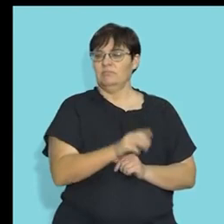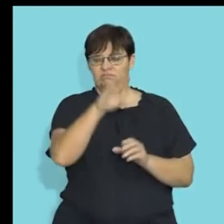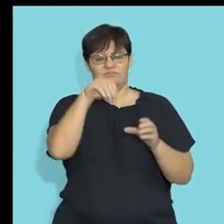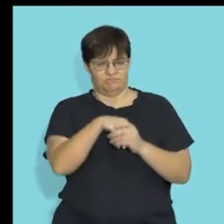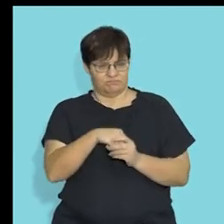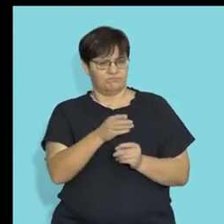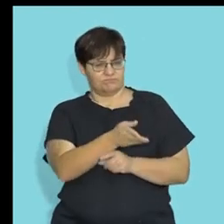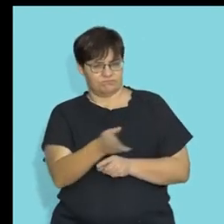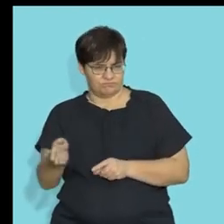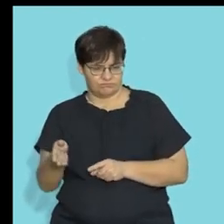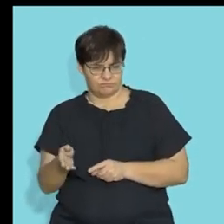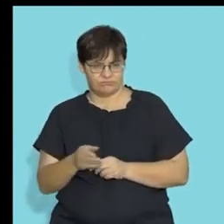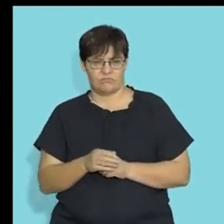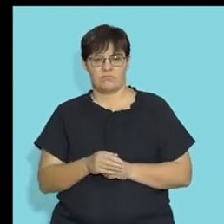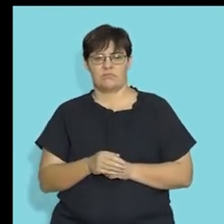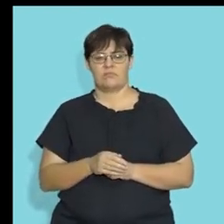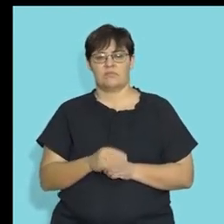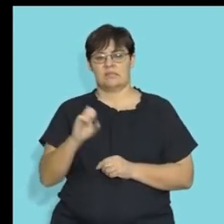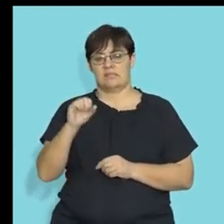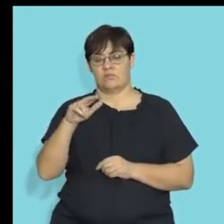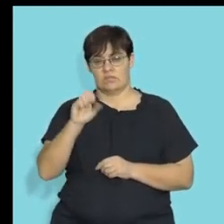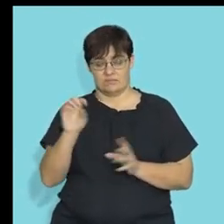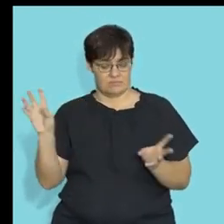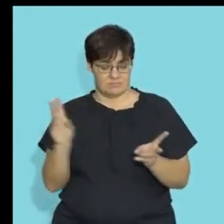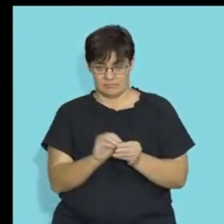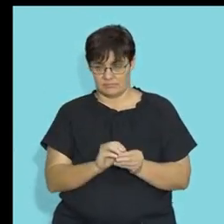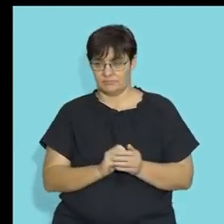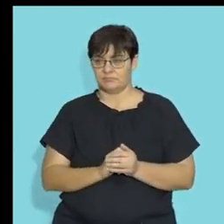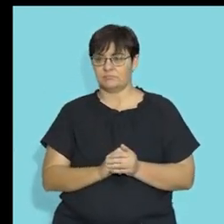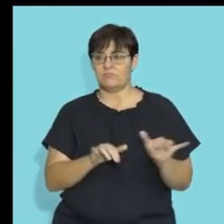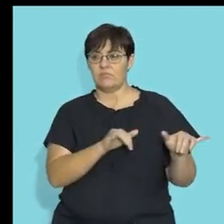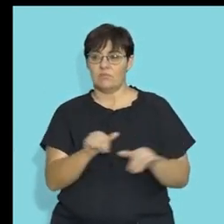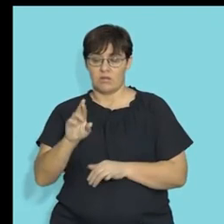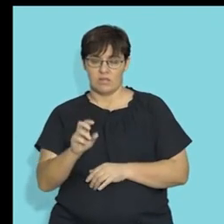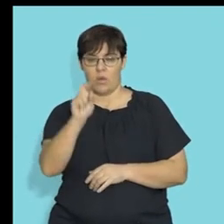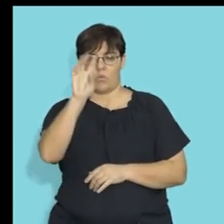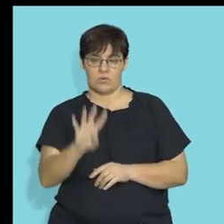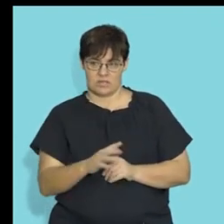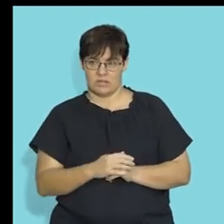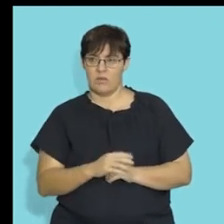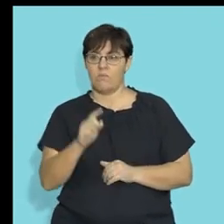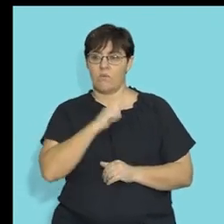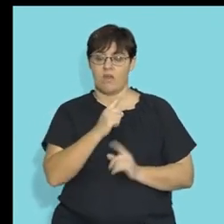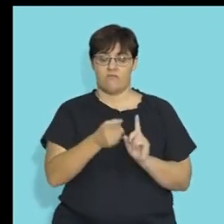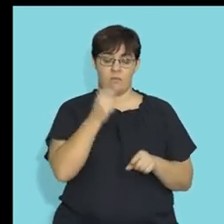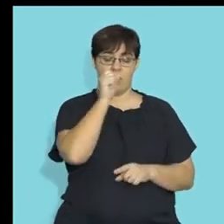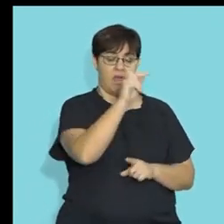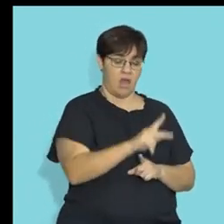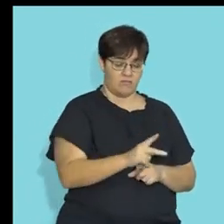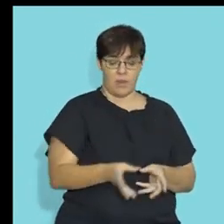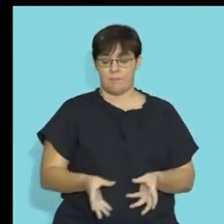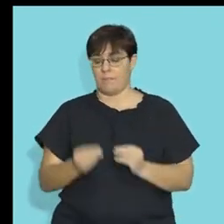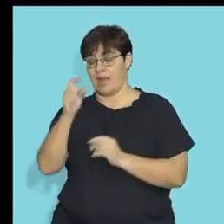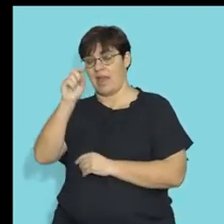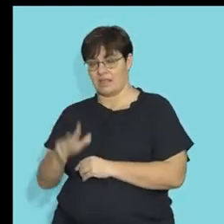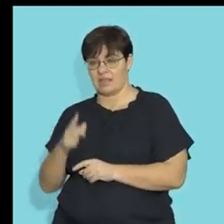term that's being involved in this actual series. The common ratio is a quarter because to